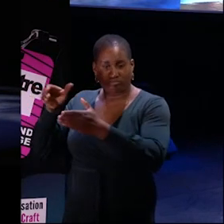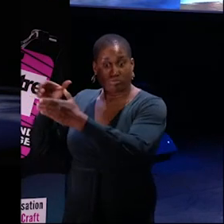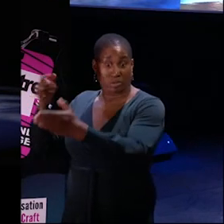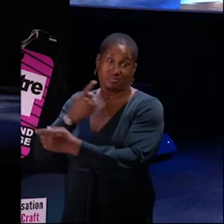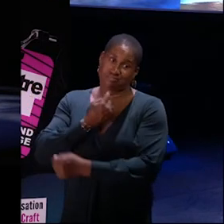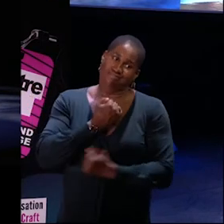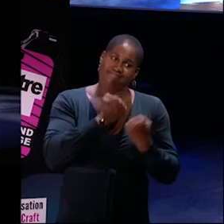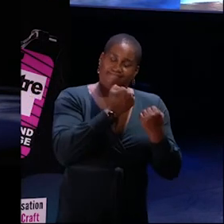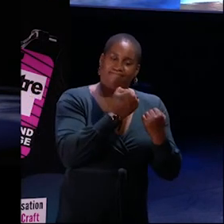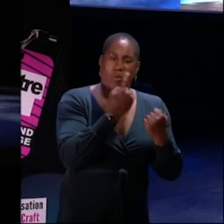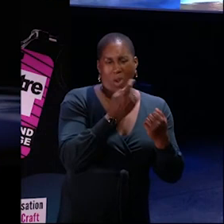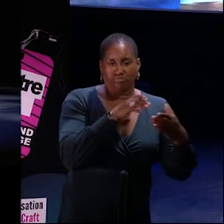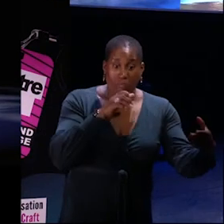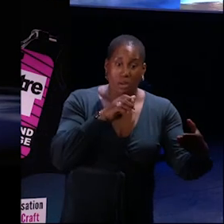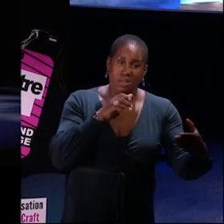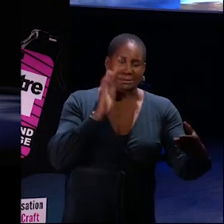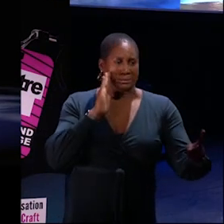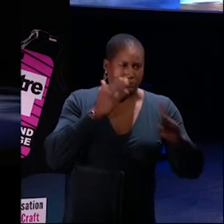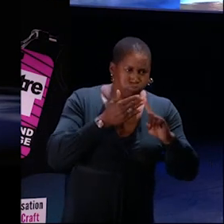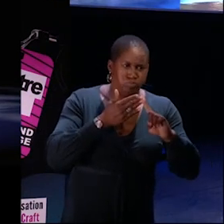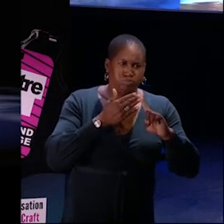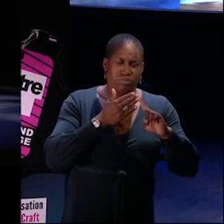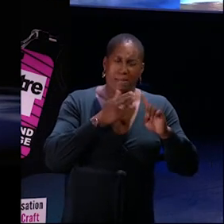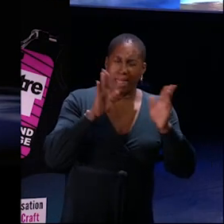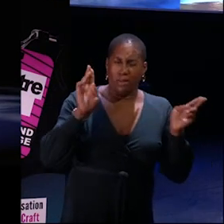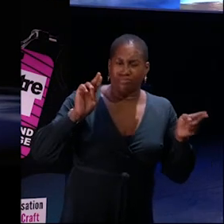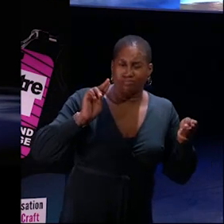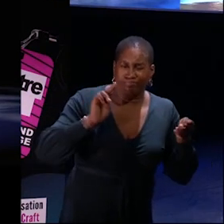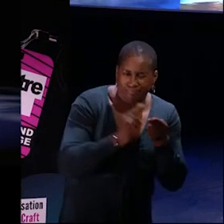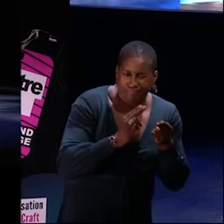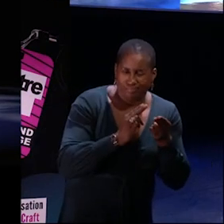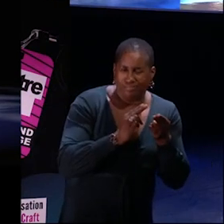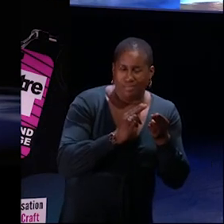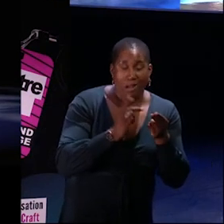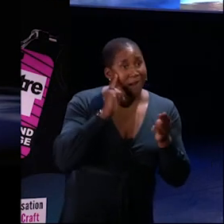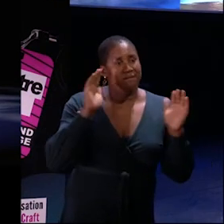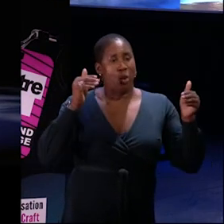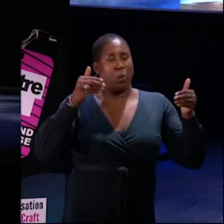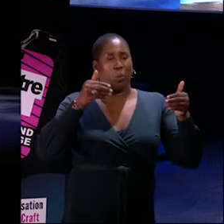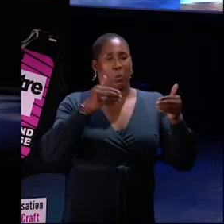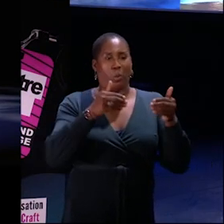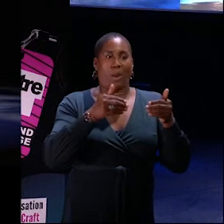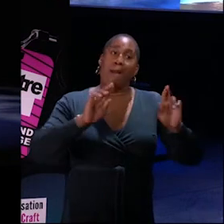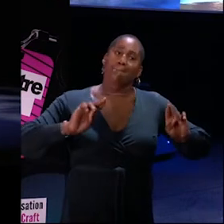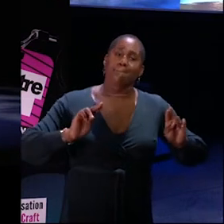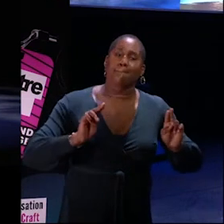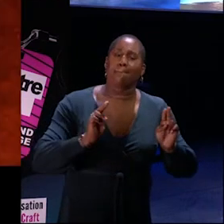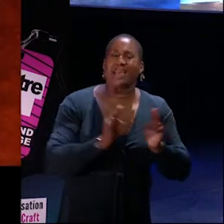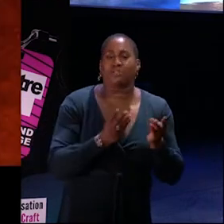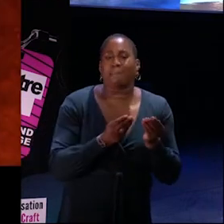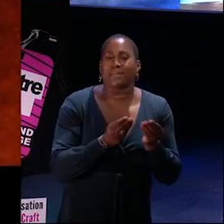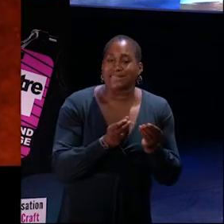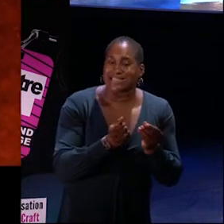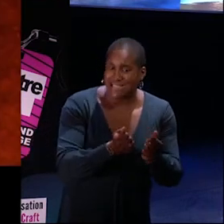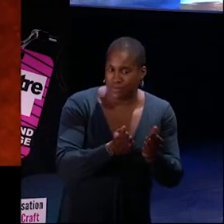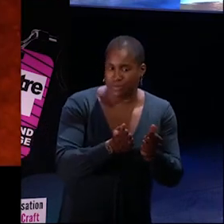keep that down, and I think probably we've put at least as much, if not more, focus into how we just minimise the amount of material we're using in